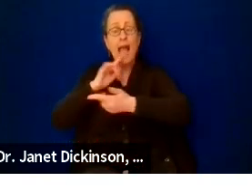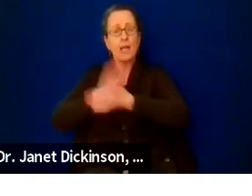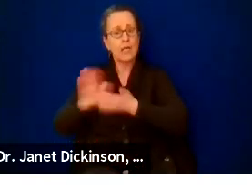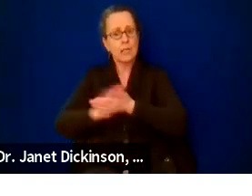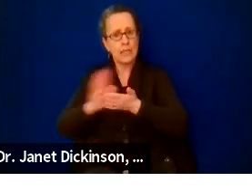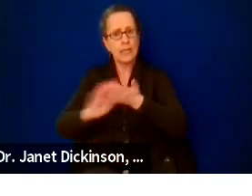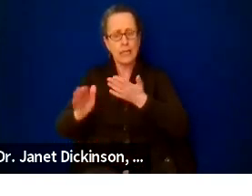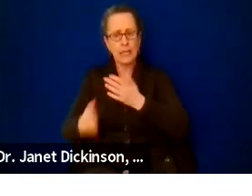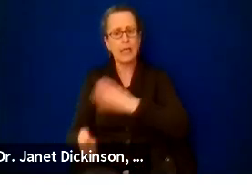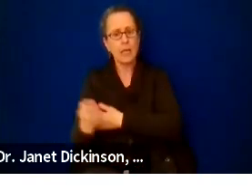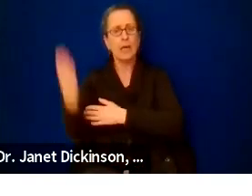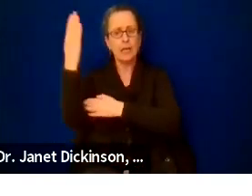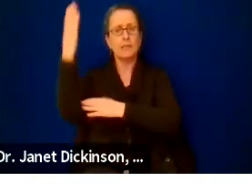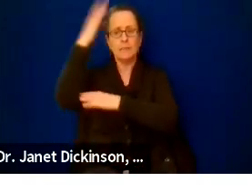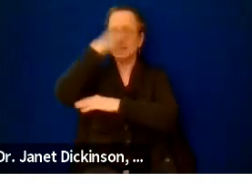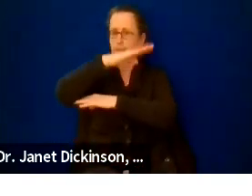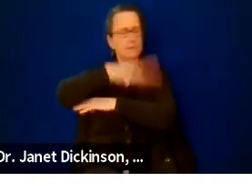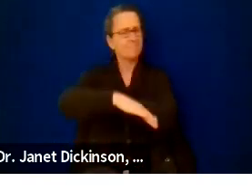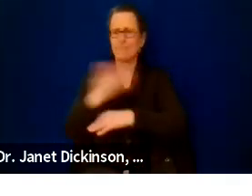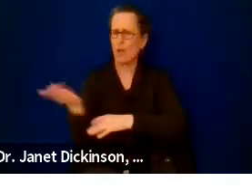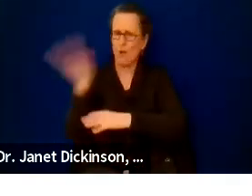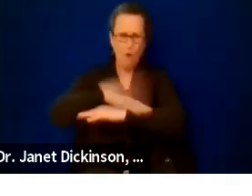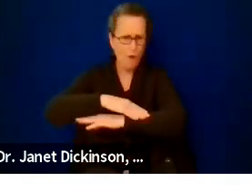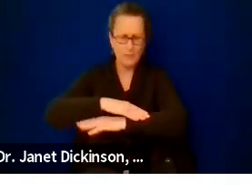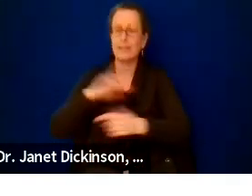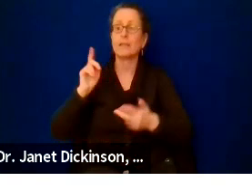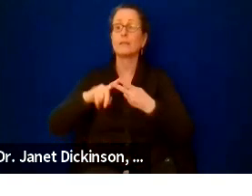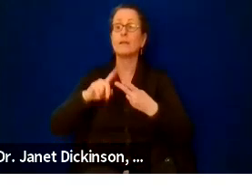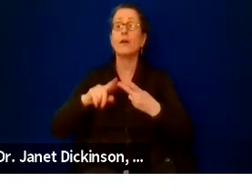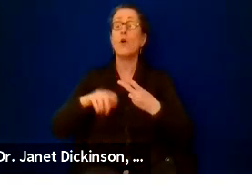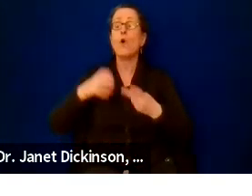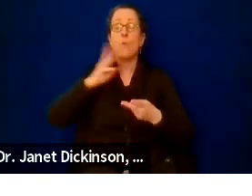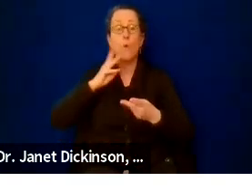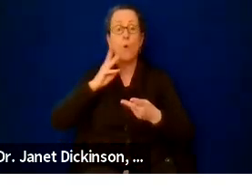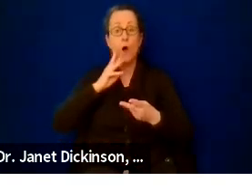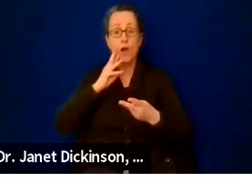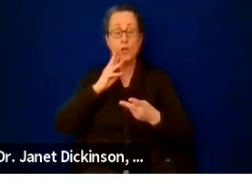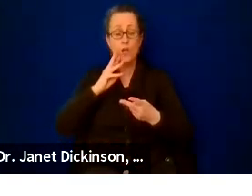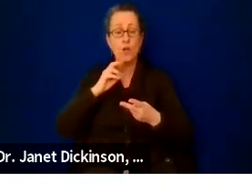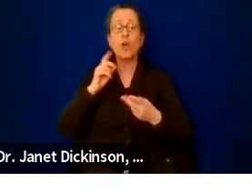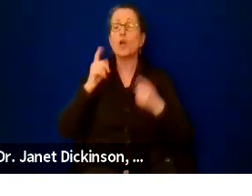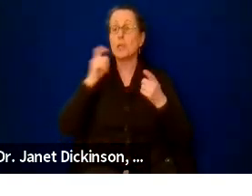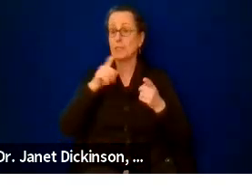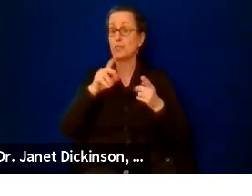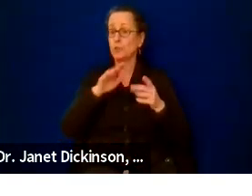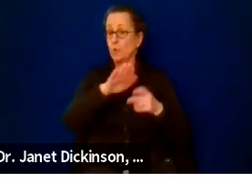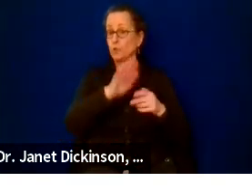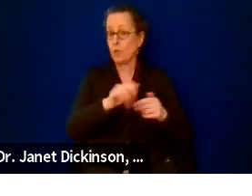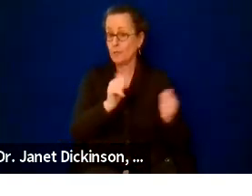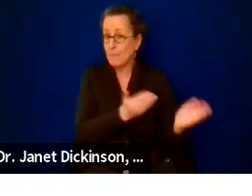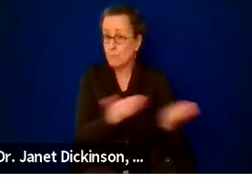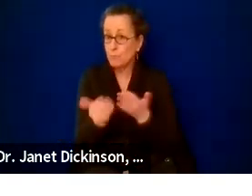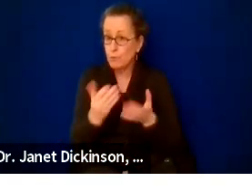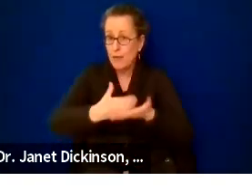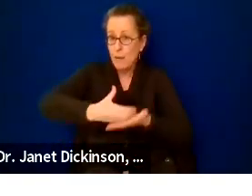working on either helping with bottles for water or having bottled water available. But if you want to